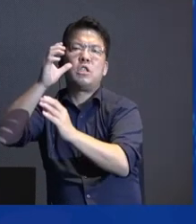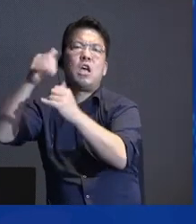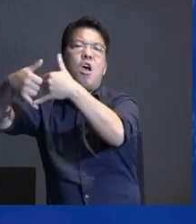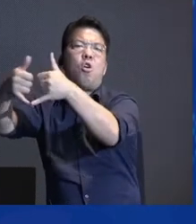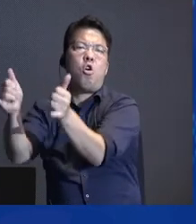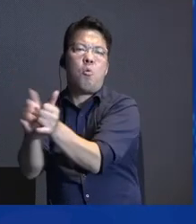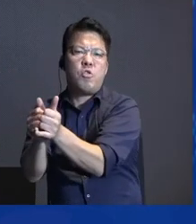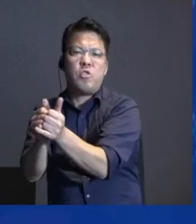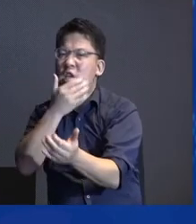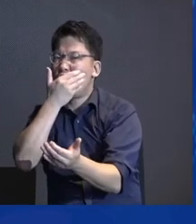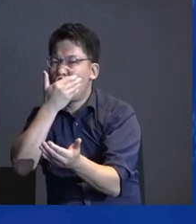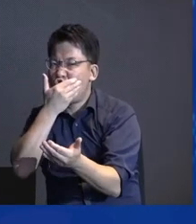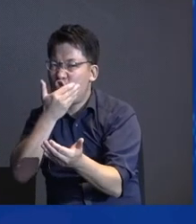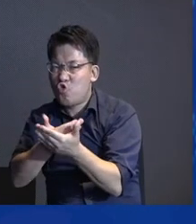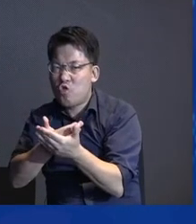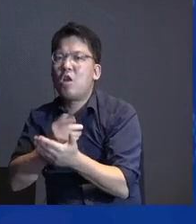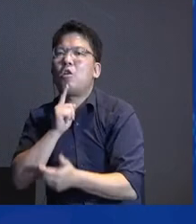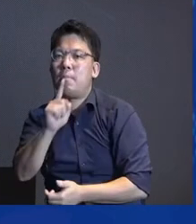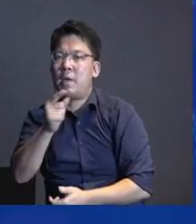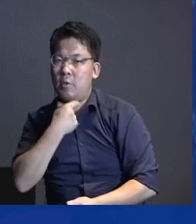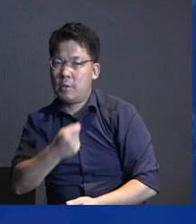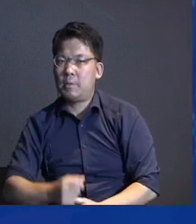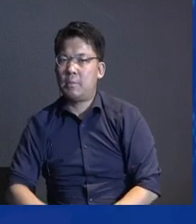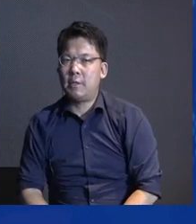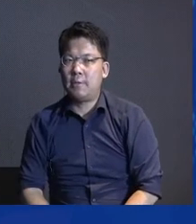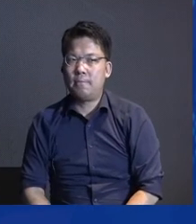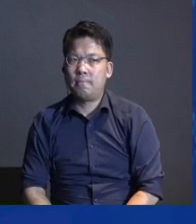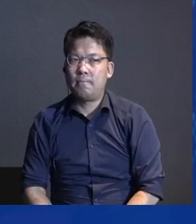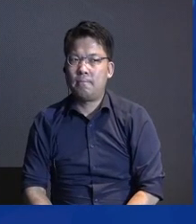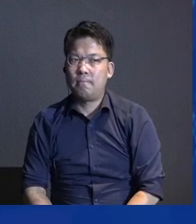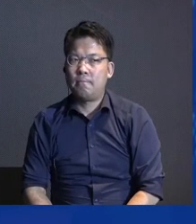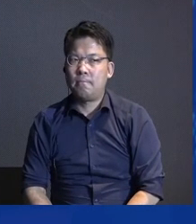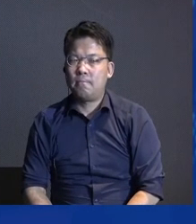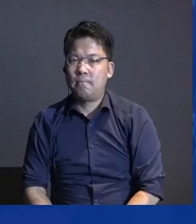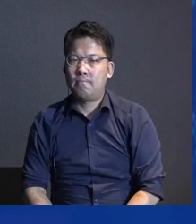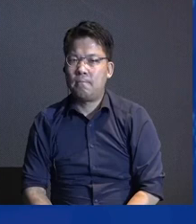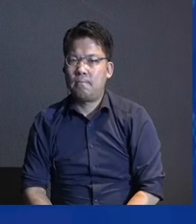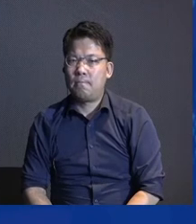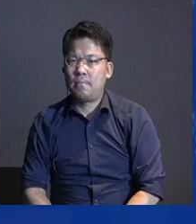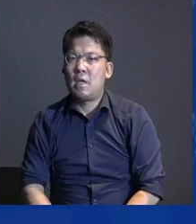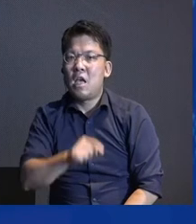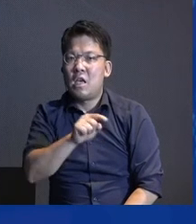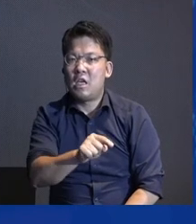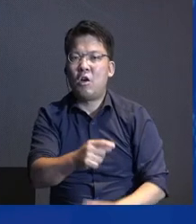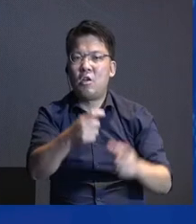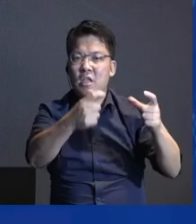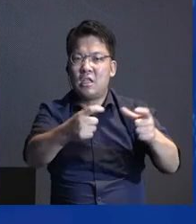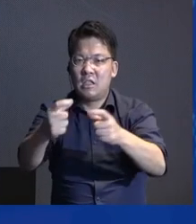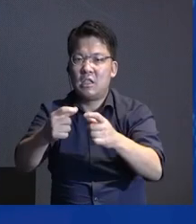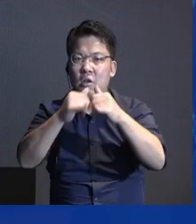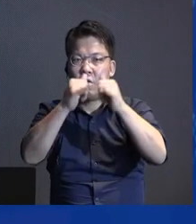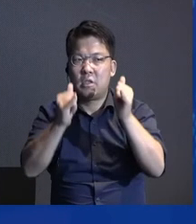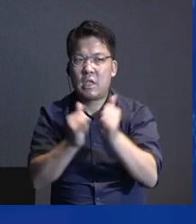The power of a community creates our personal life for all generations.